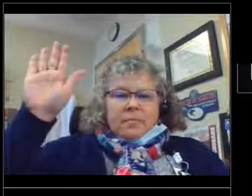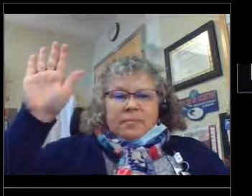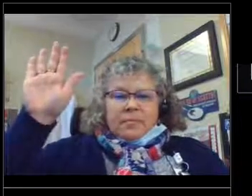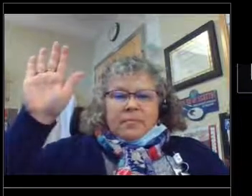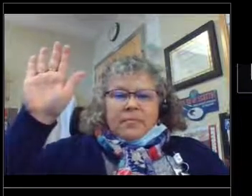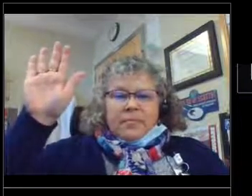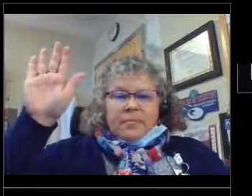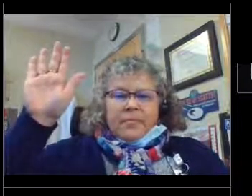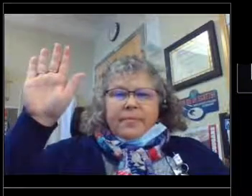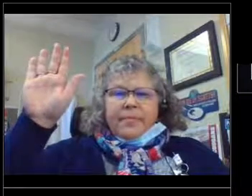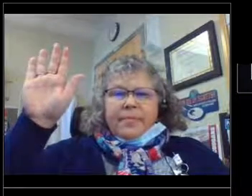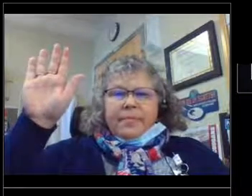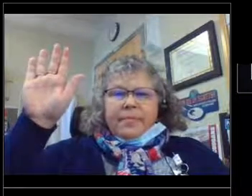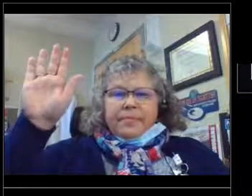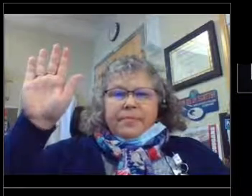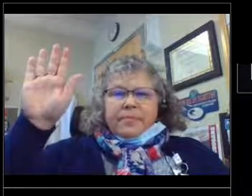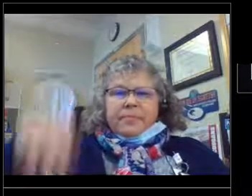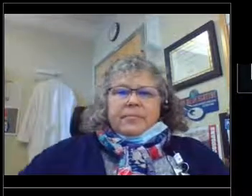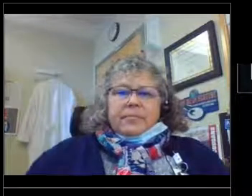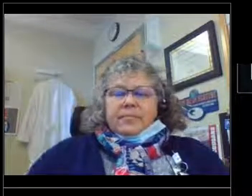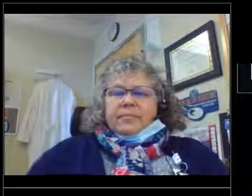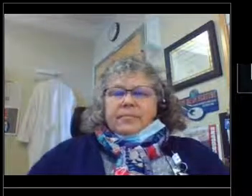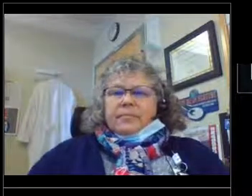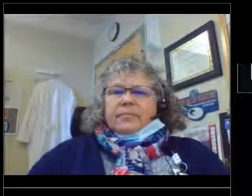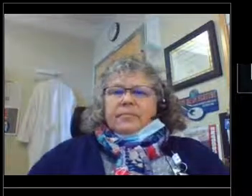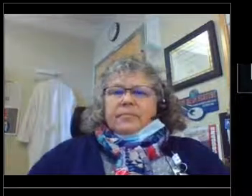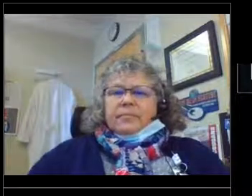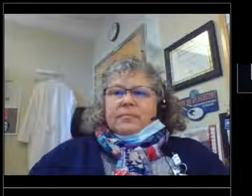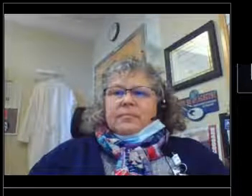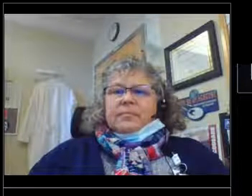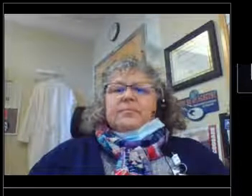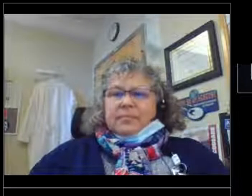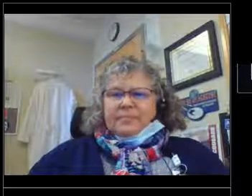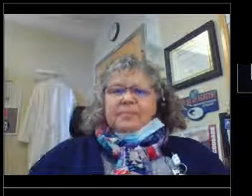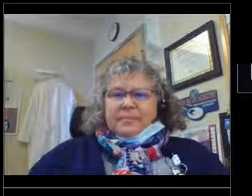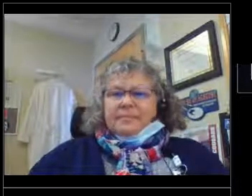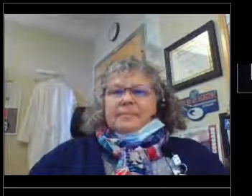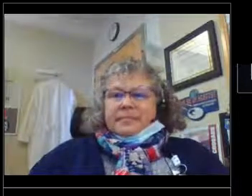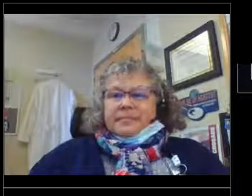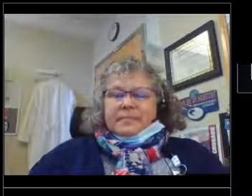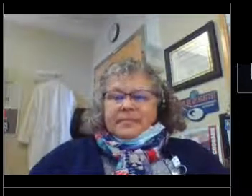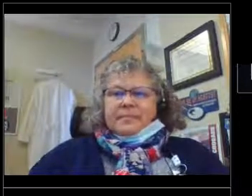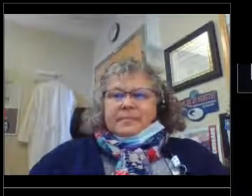Oh, hold on. I have someone. Bonnie, I'm going to unmute you.